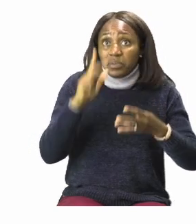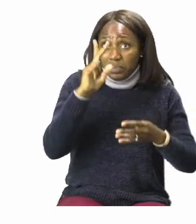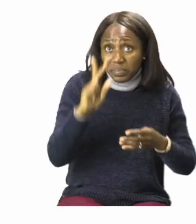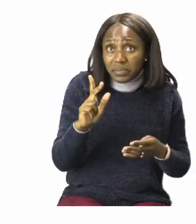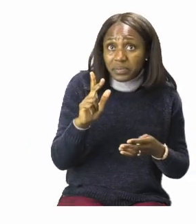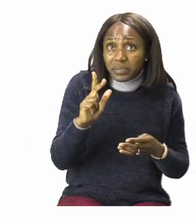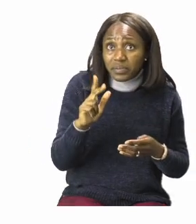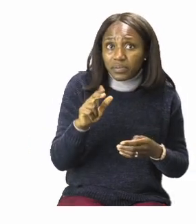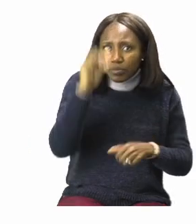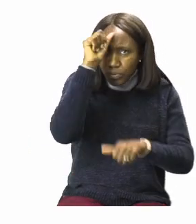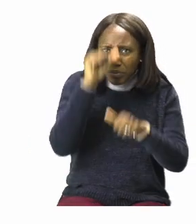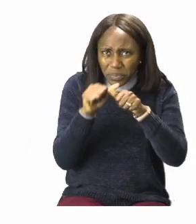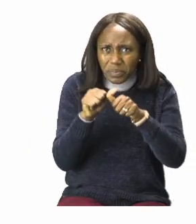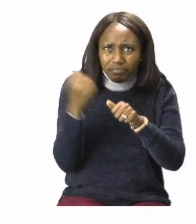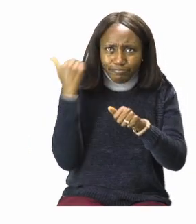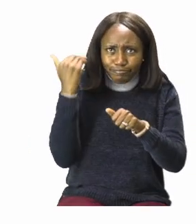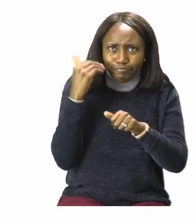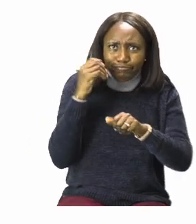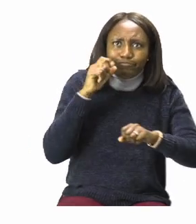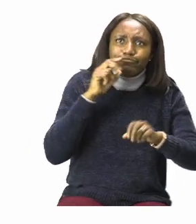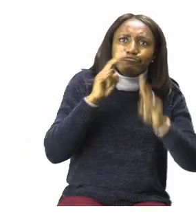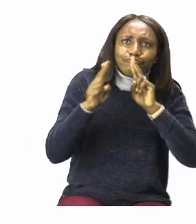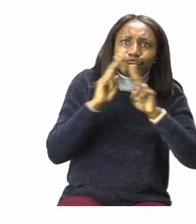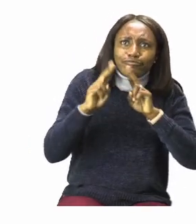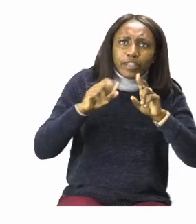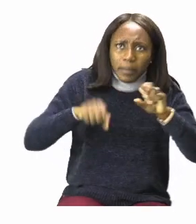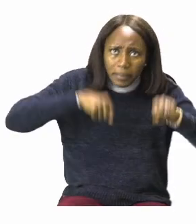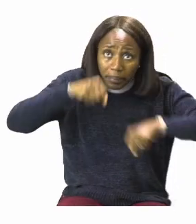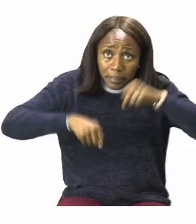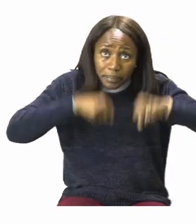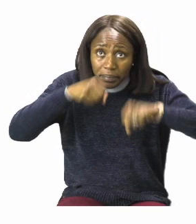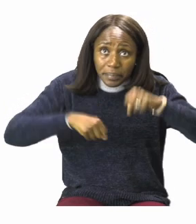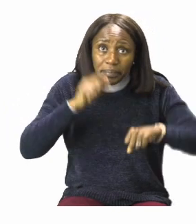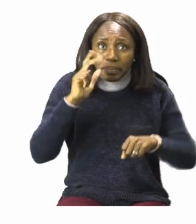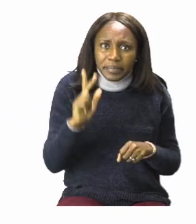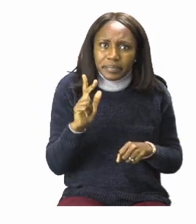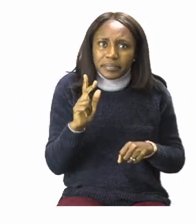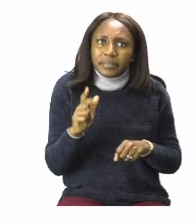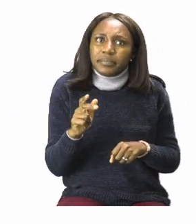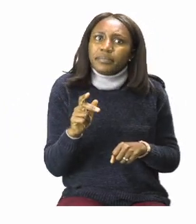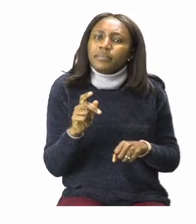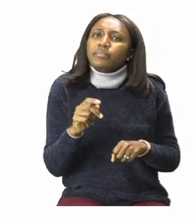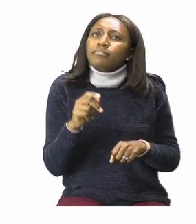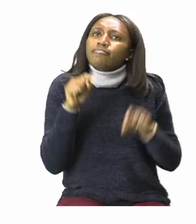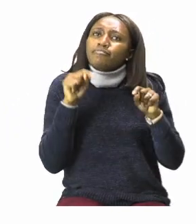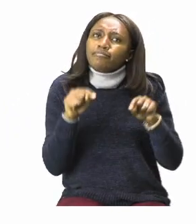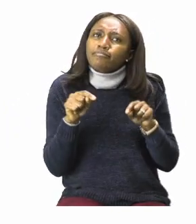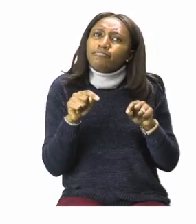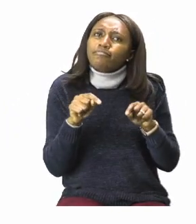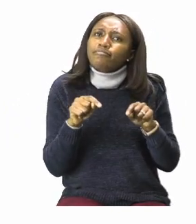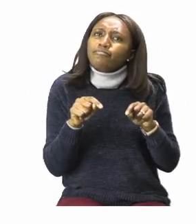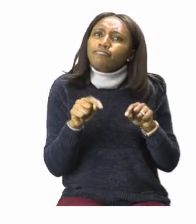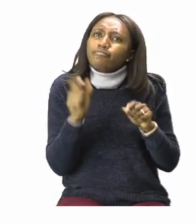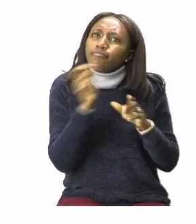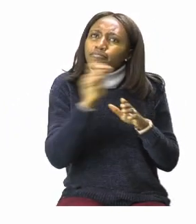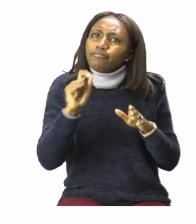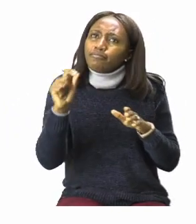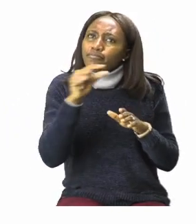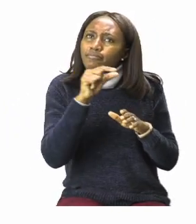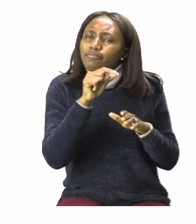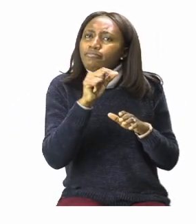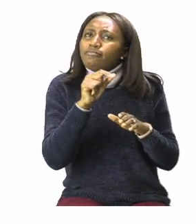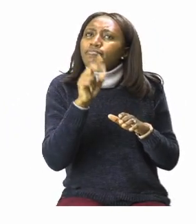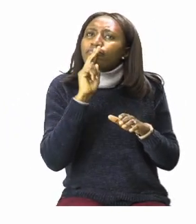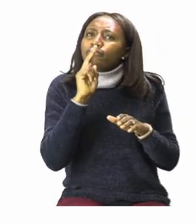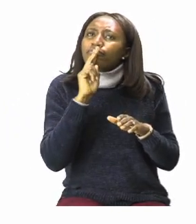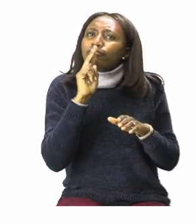the cyclist in our previous lessons. So we first have to write our answers below. But before